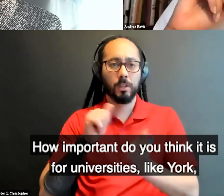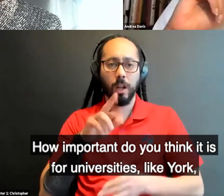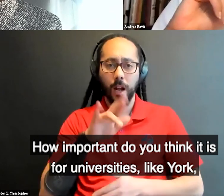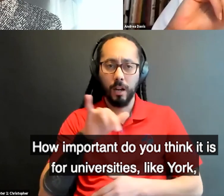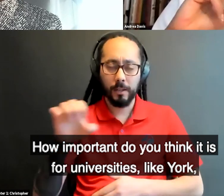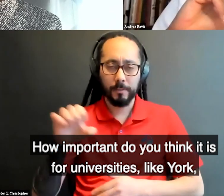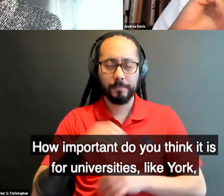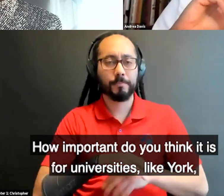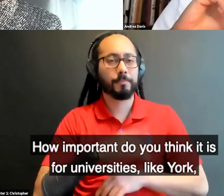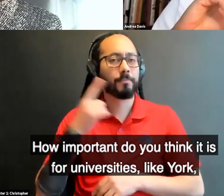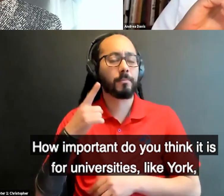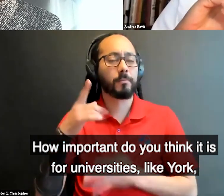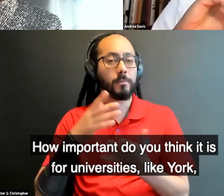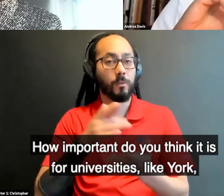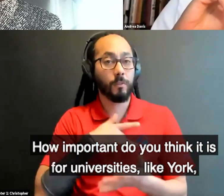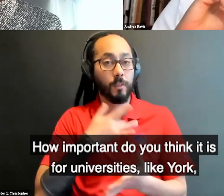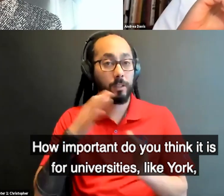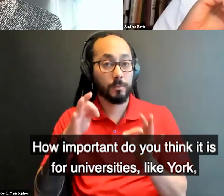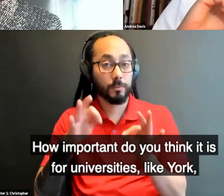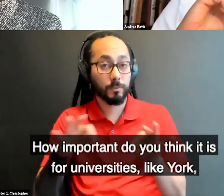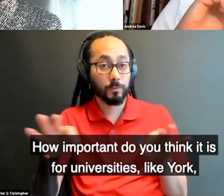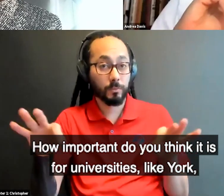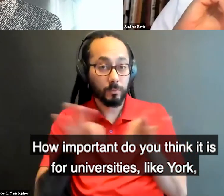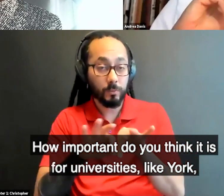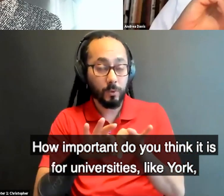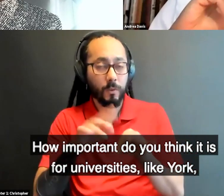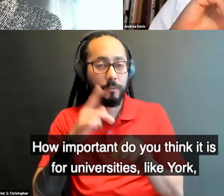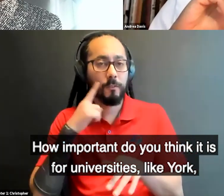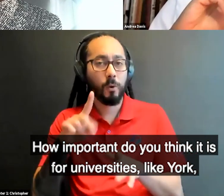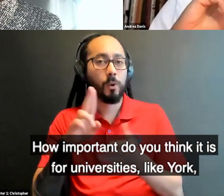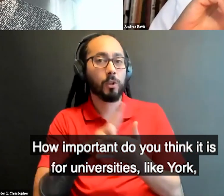is for universities